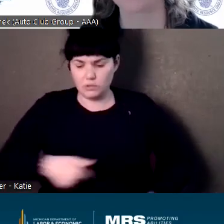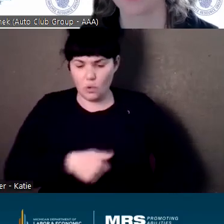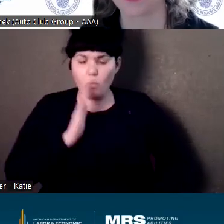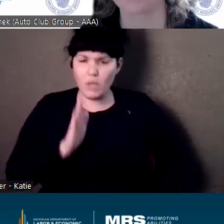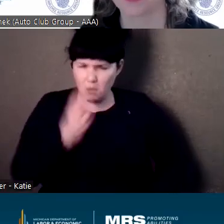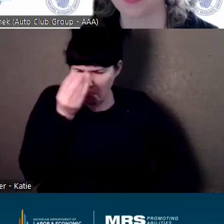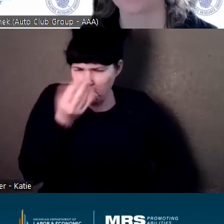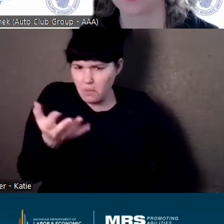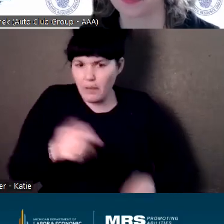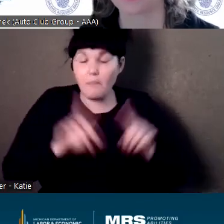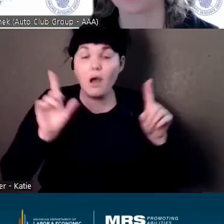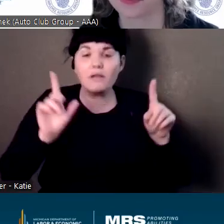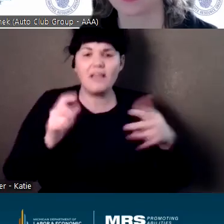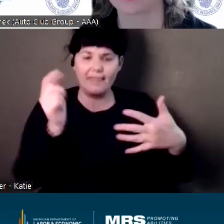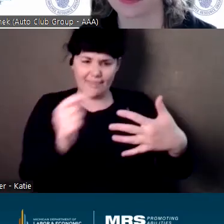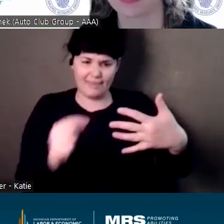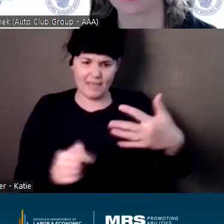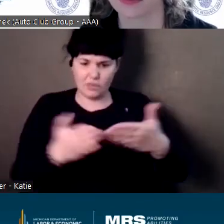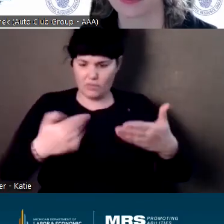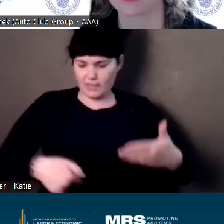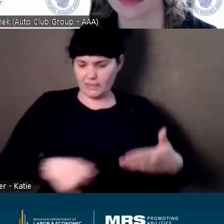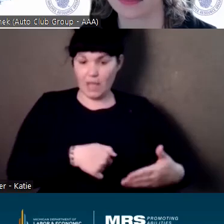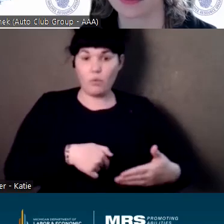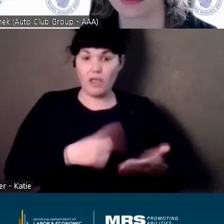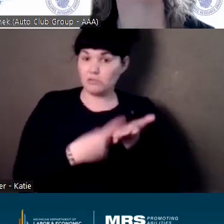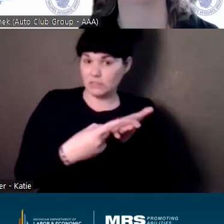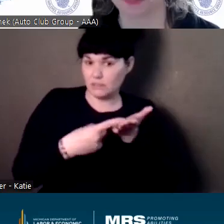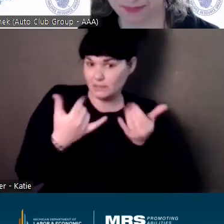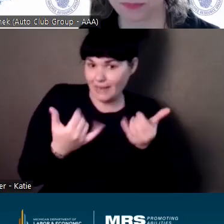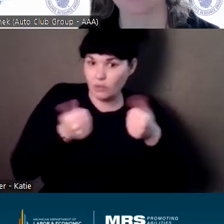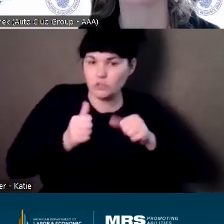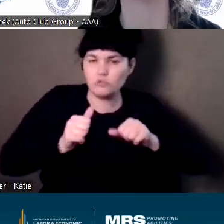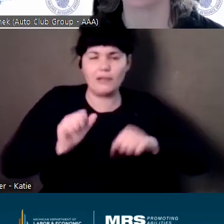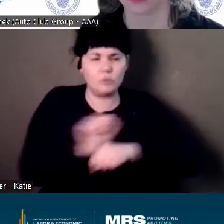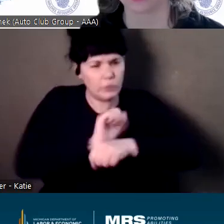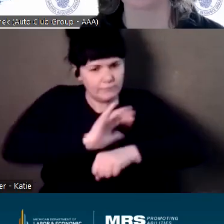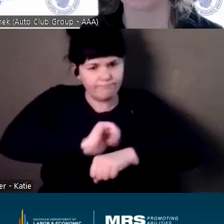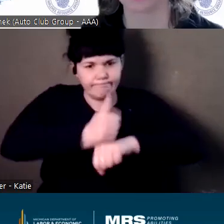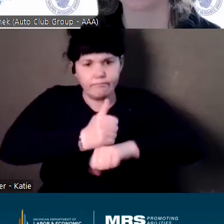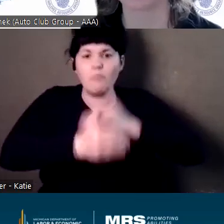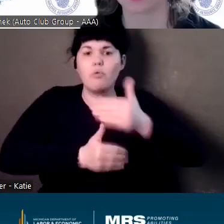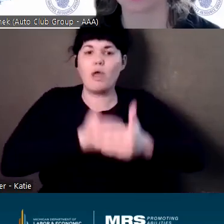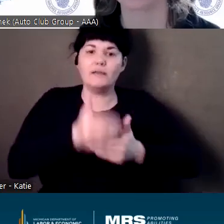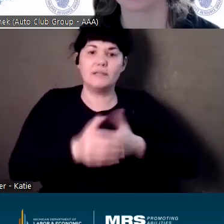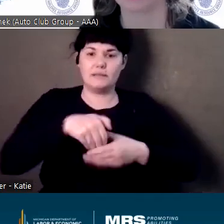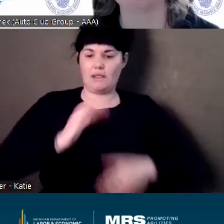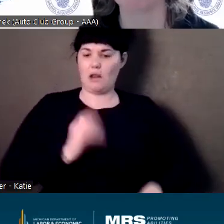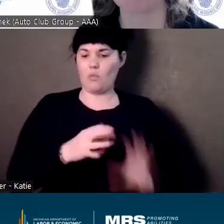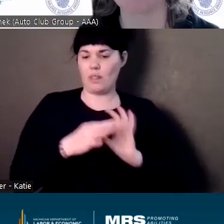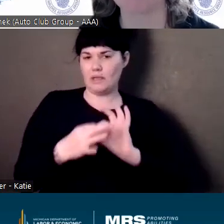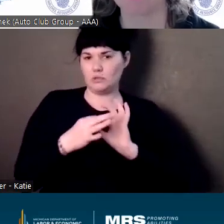to know that these are things that we are communicating and trying to establish a process in our relationship